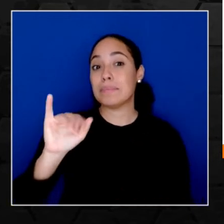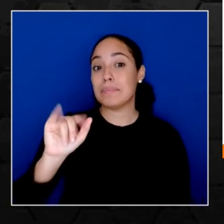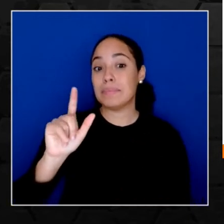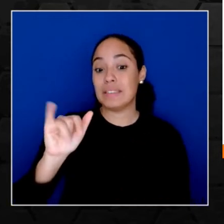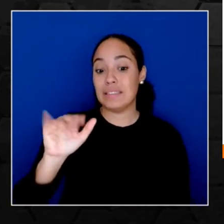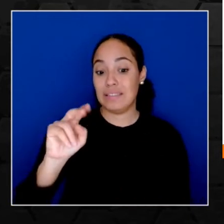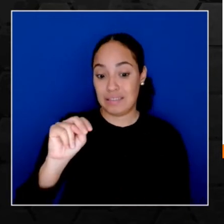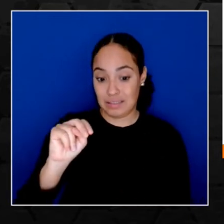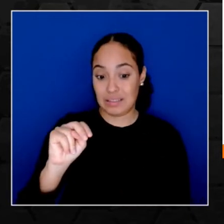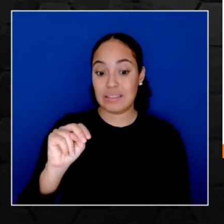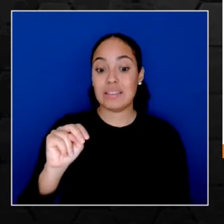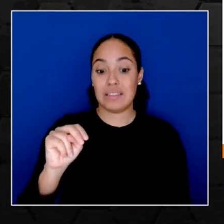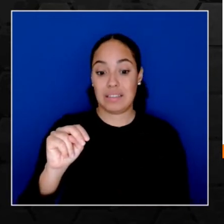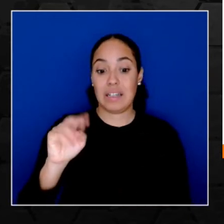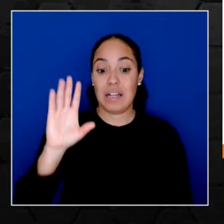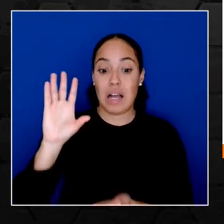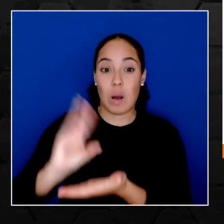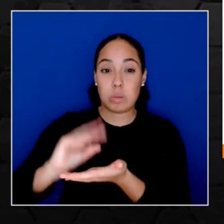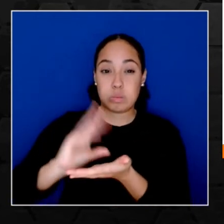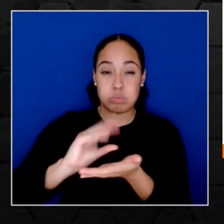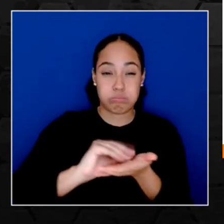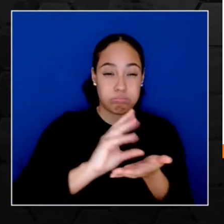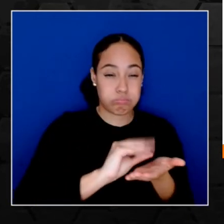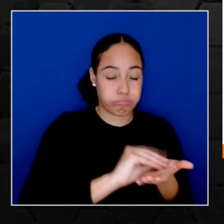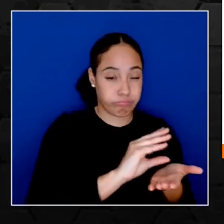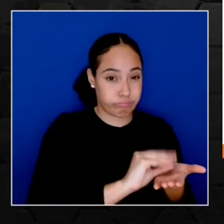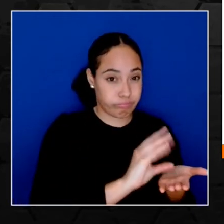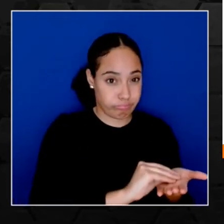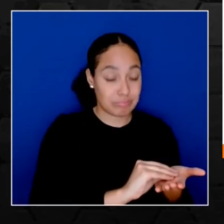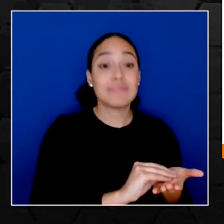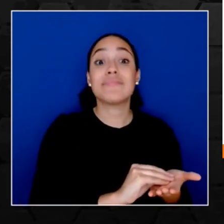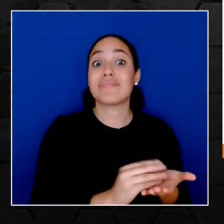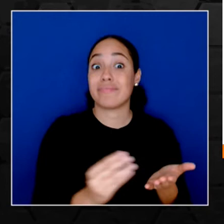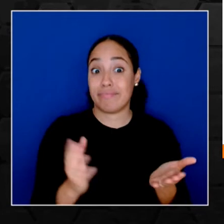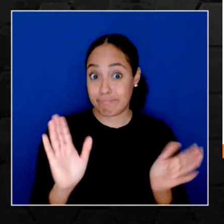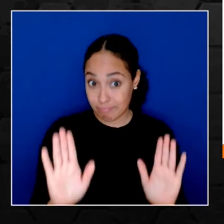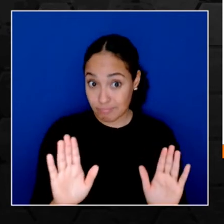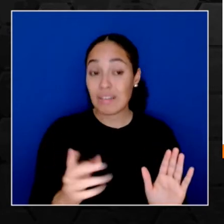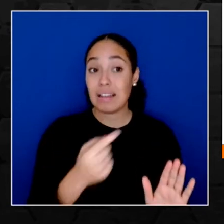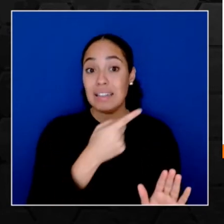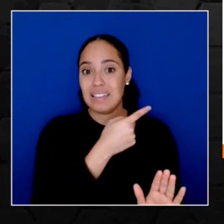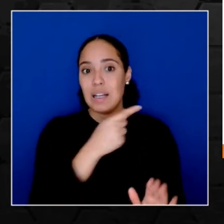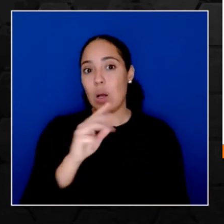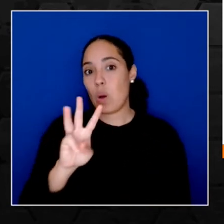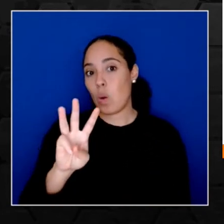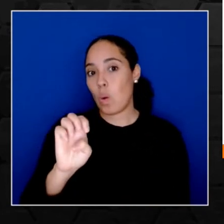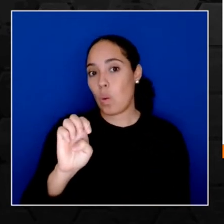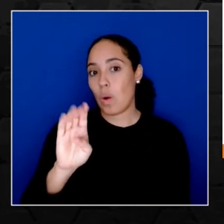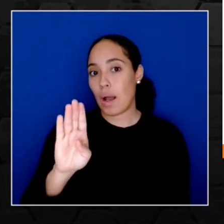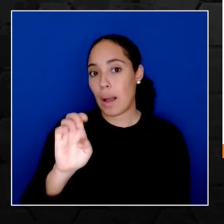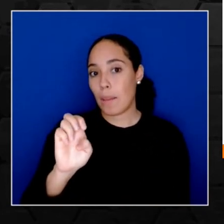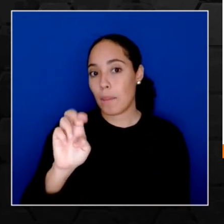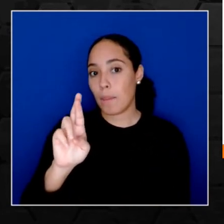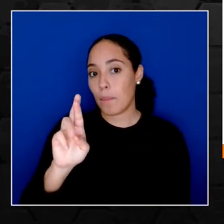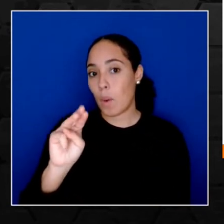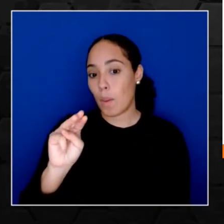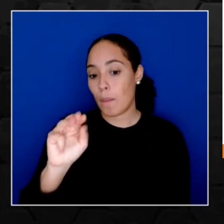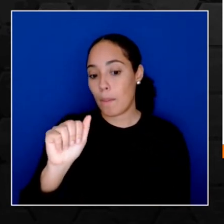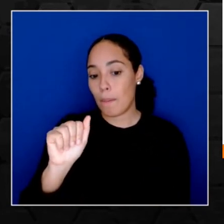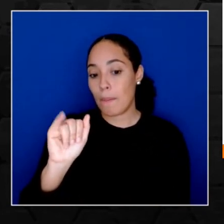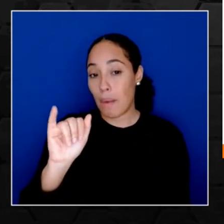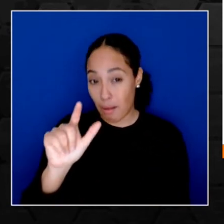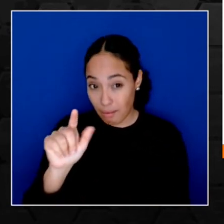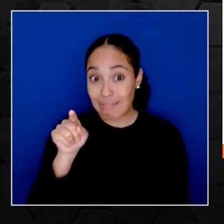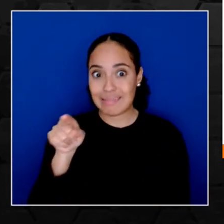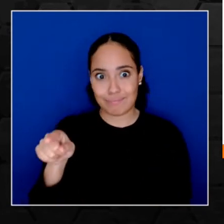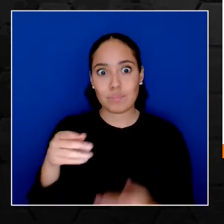so many issues. If you are like an open source contributor, if you want to explore WebML, so that's a chance you can start contributing to it. And yeah, community is